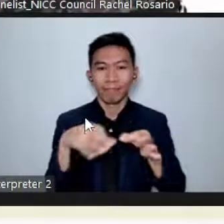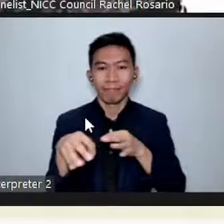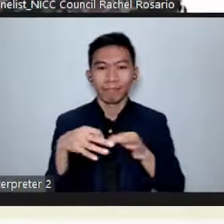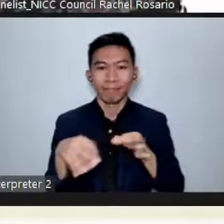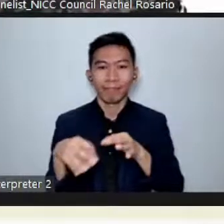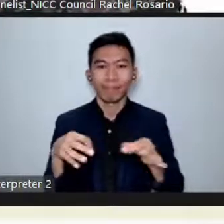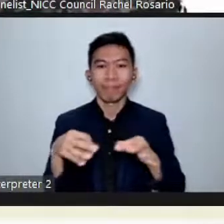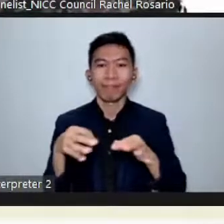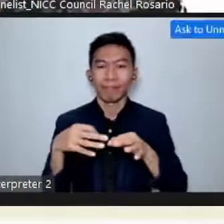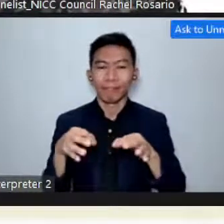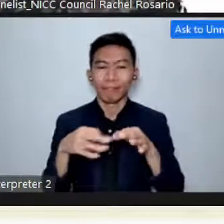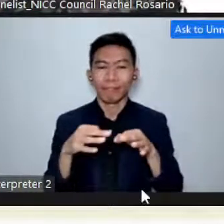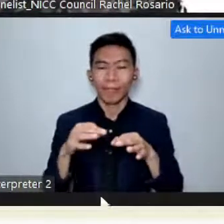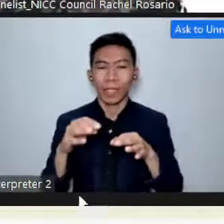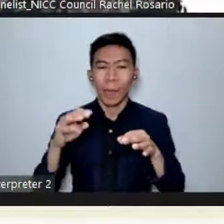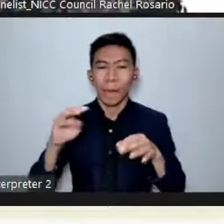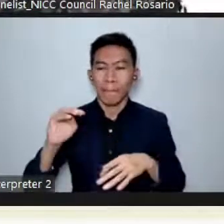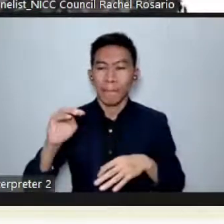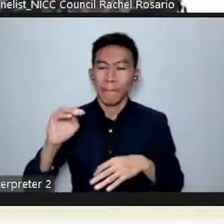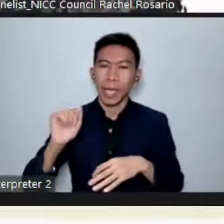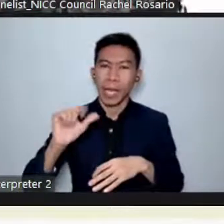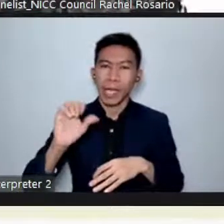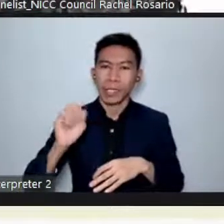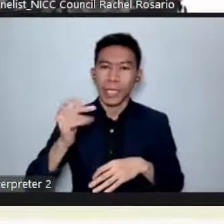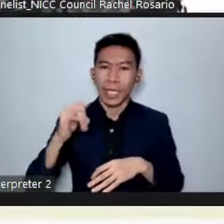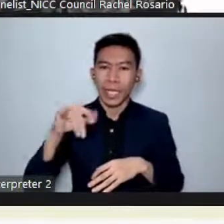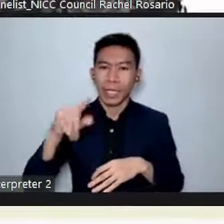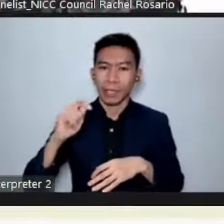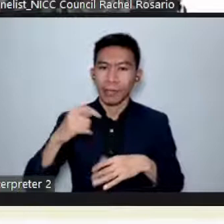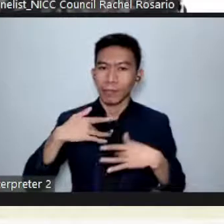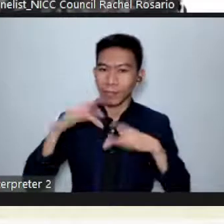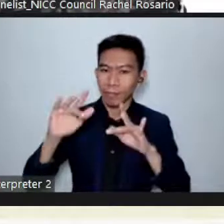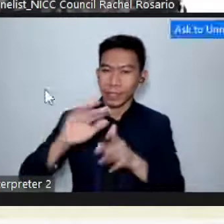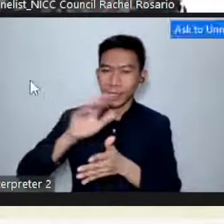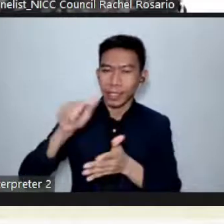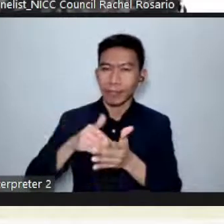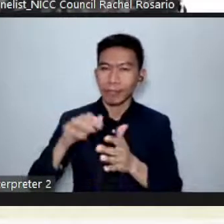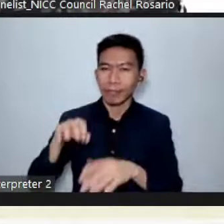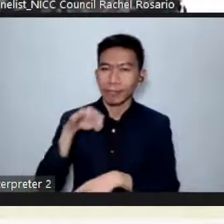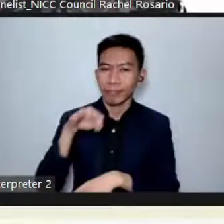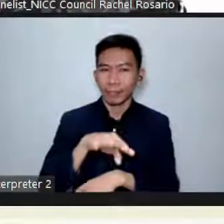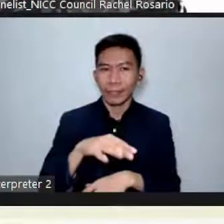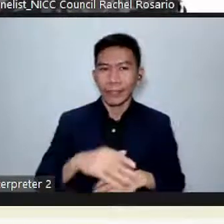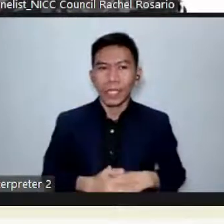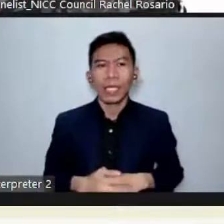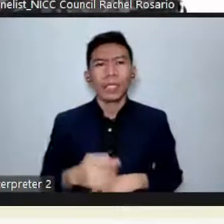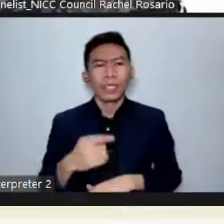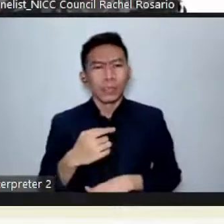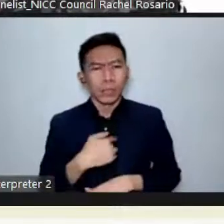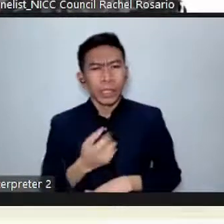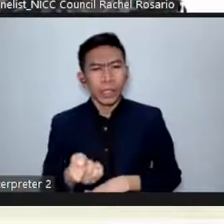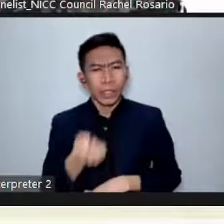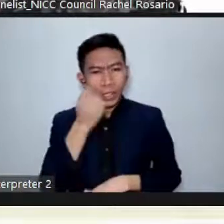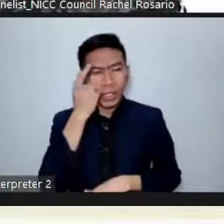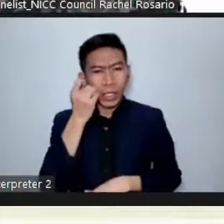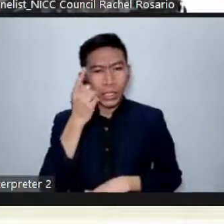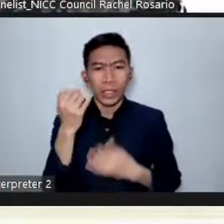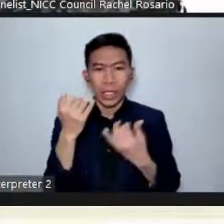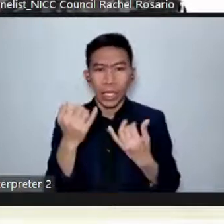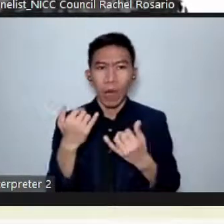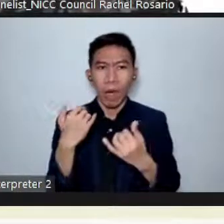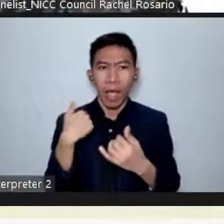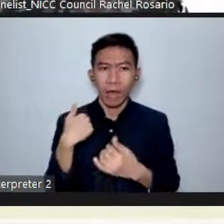discussion of what the Malasakit Center can contribute in terms of the priorities. I understand, though, that we have